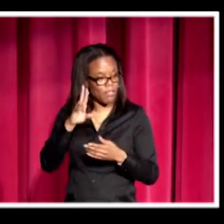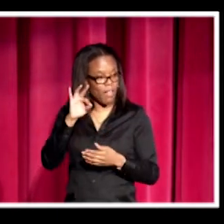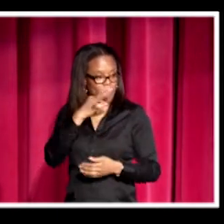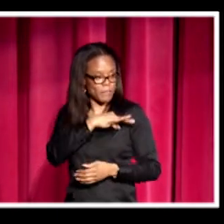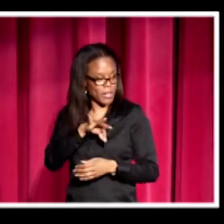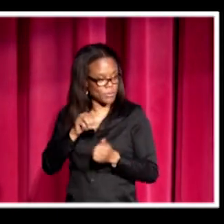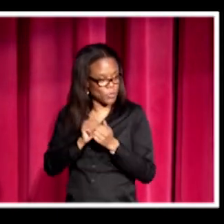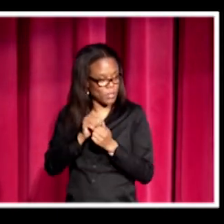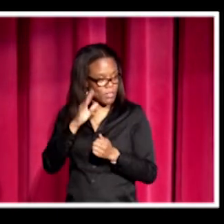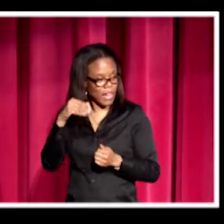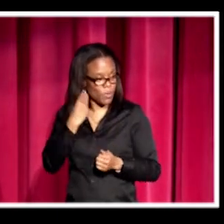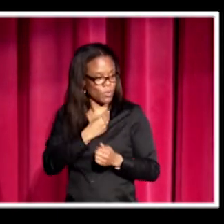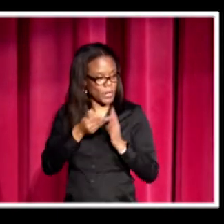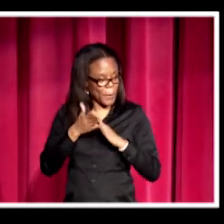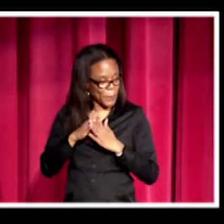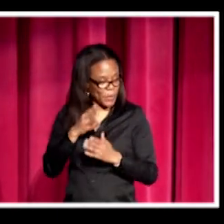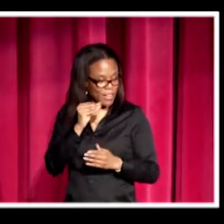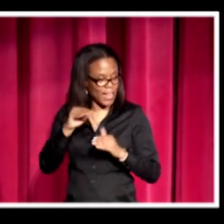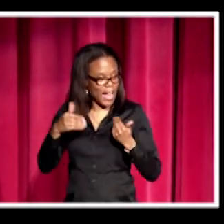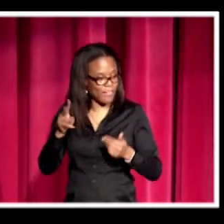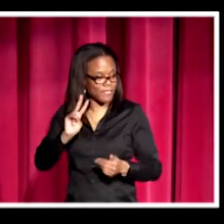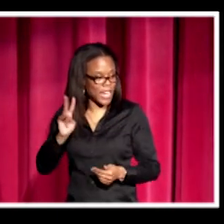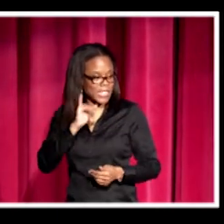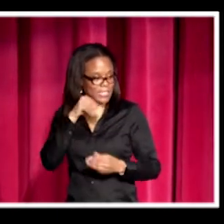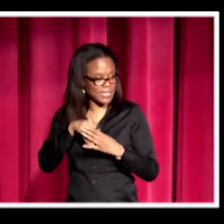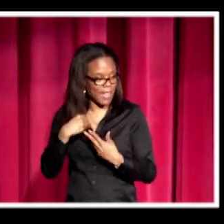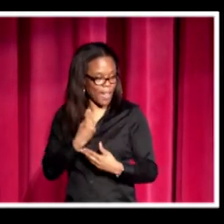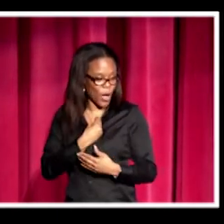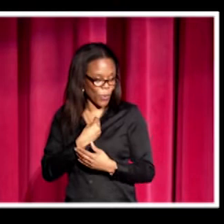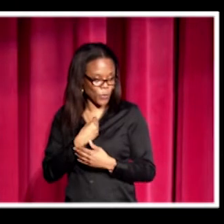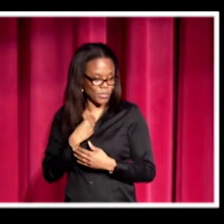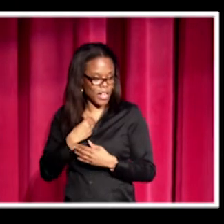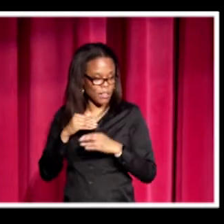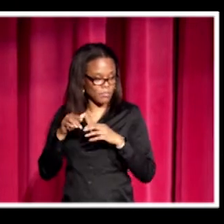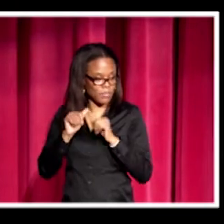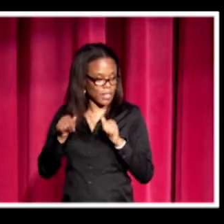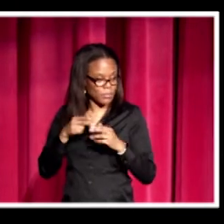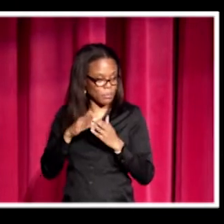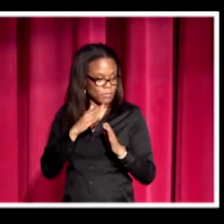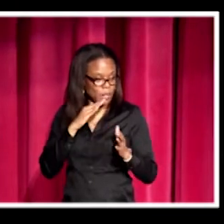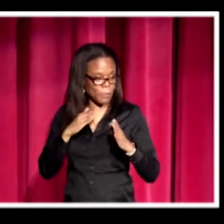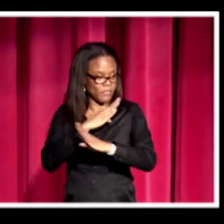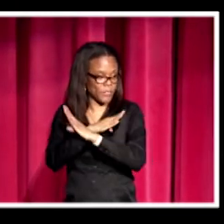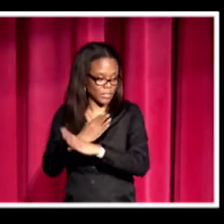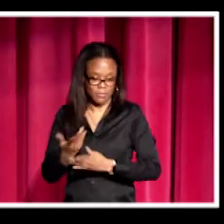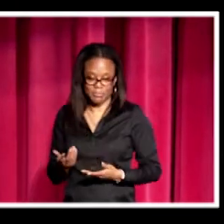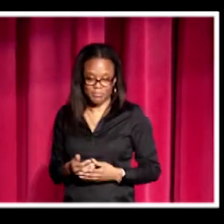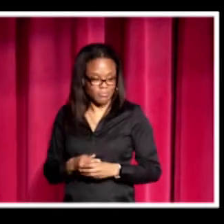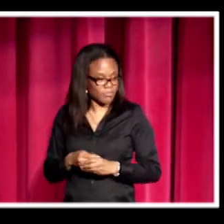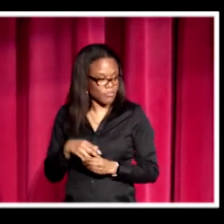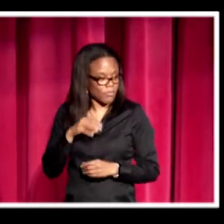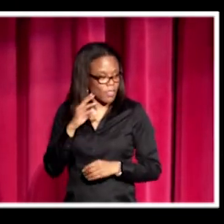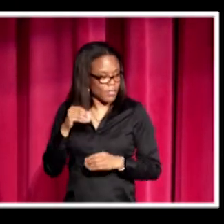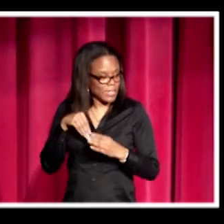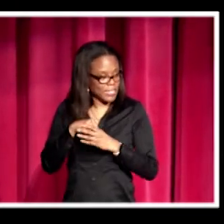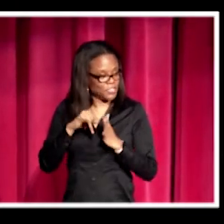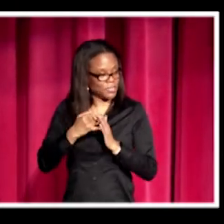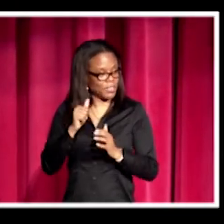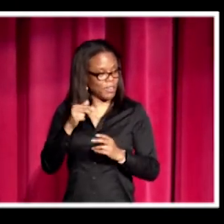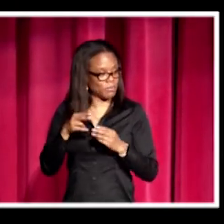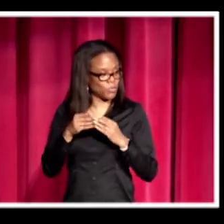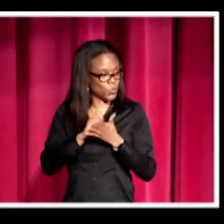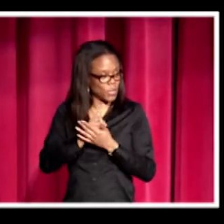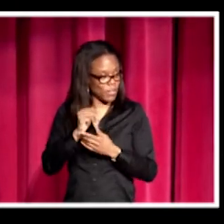neighborhoods and know how violence in our neighborhoods can be prevented. In just a few weeks, we will launch a